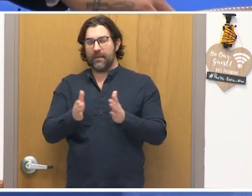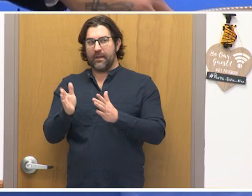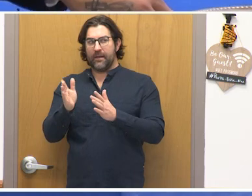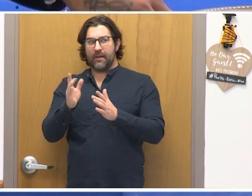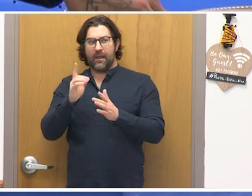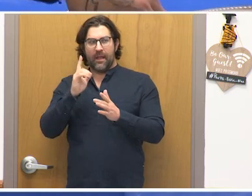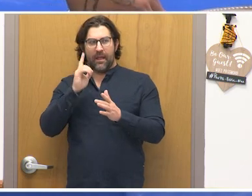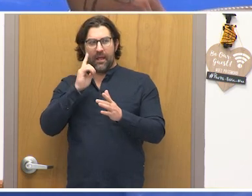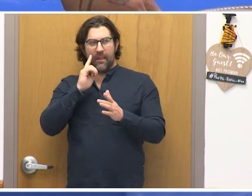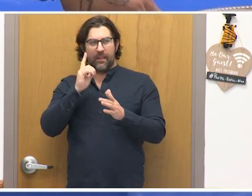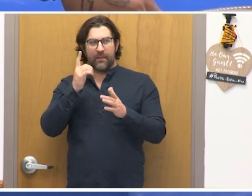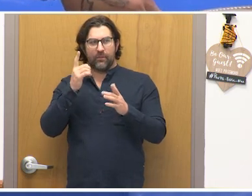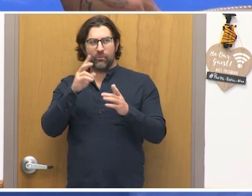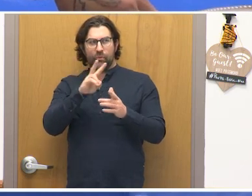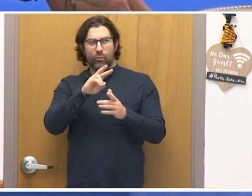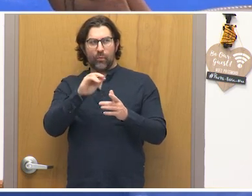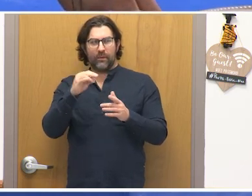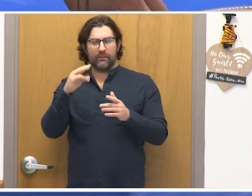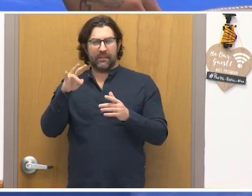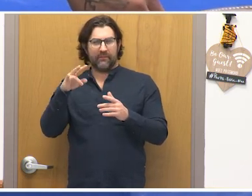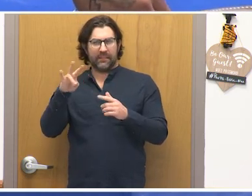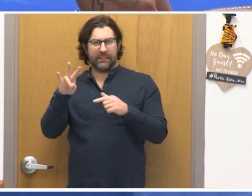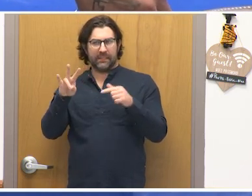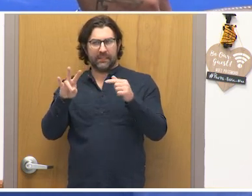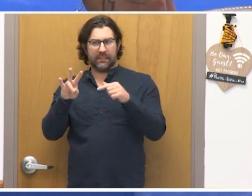I think it was done in 2017.